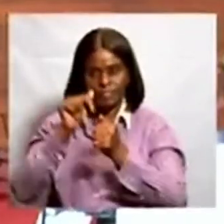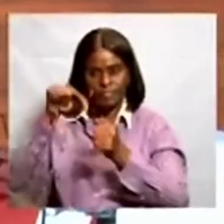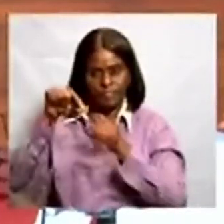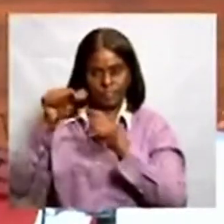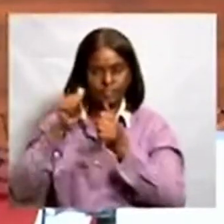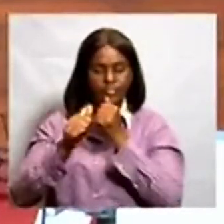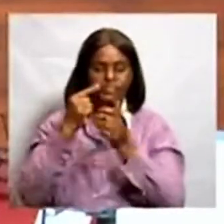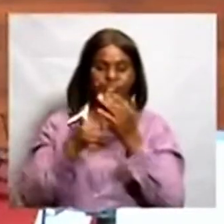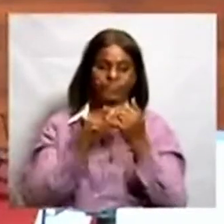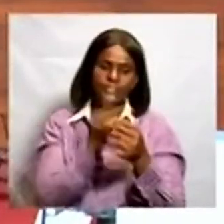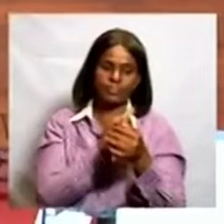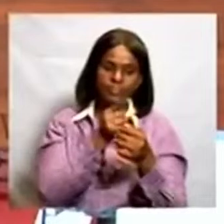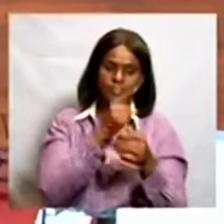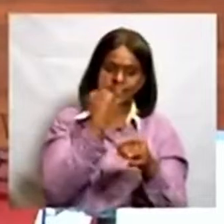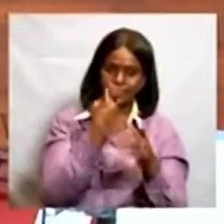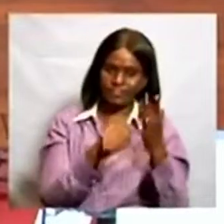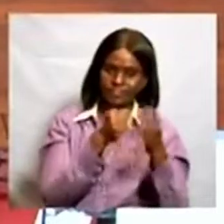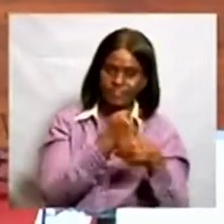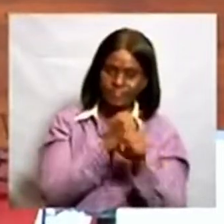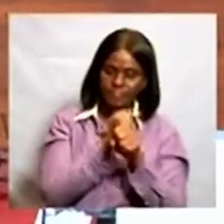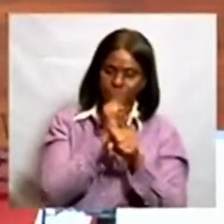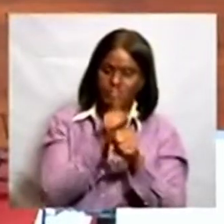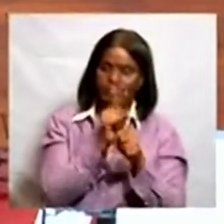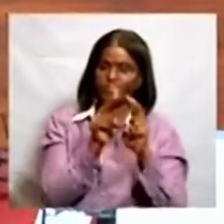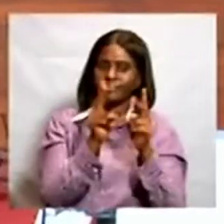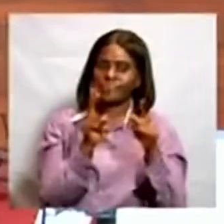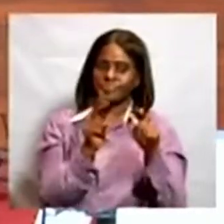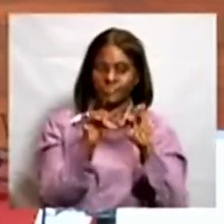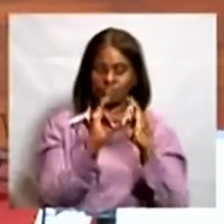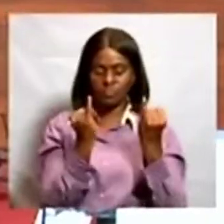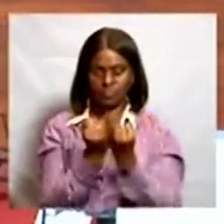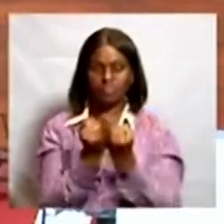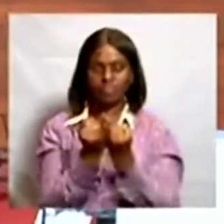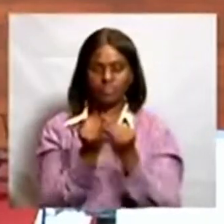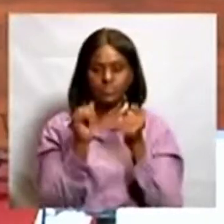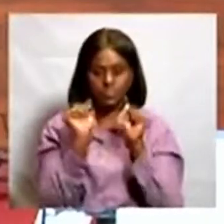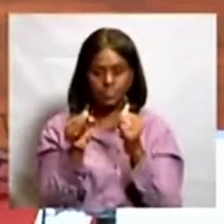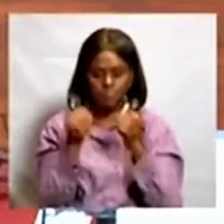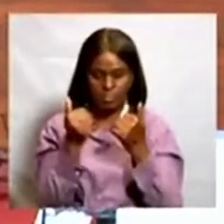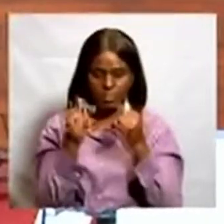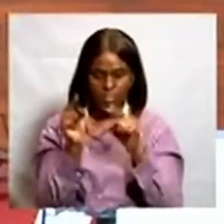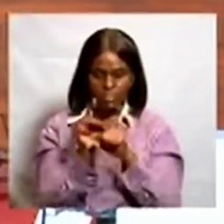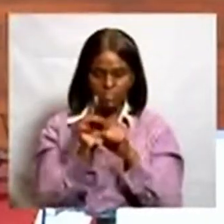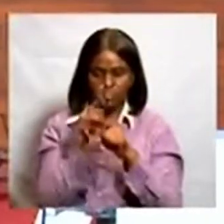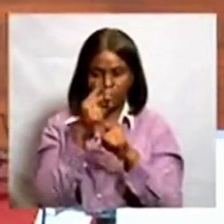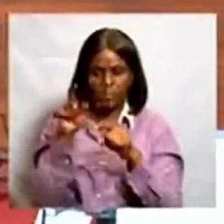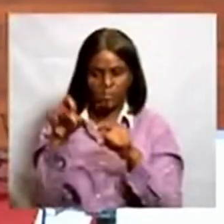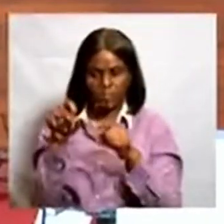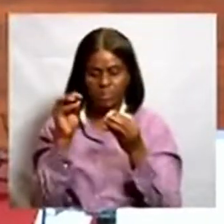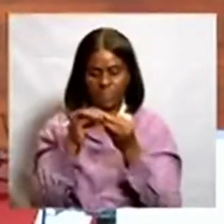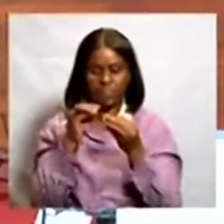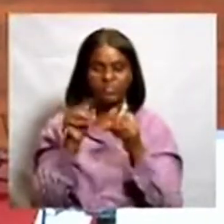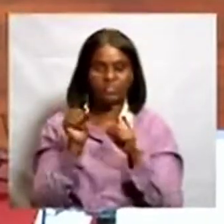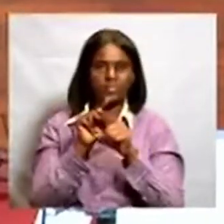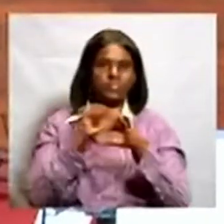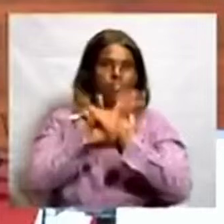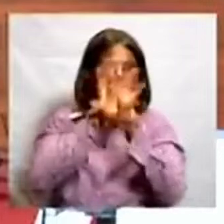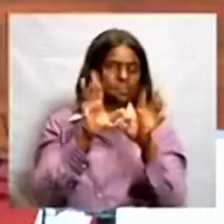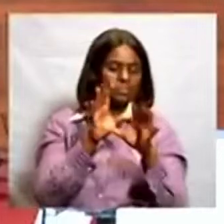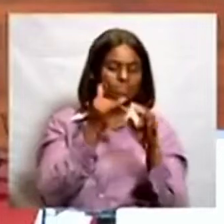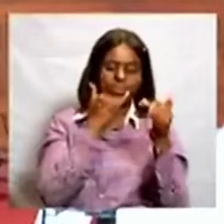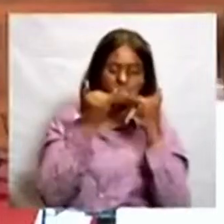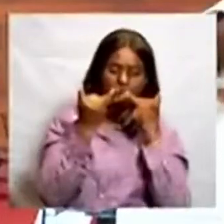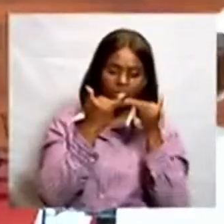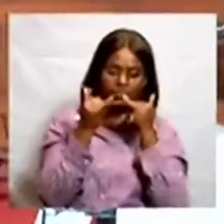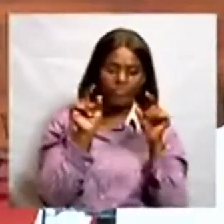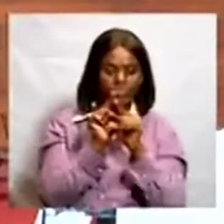that was on the framework, so that that institution can now see the need to correct the mistakes